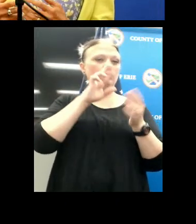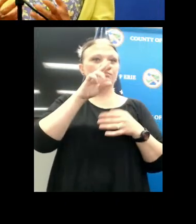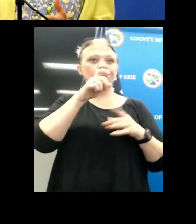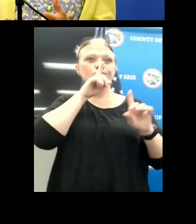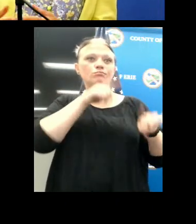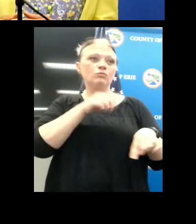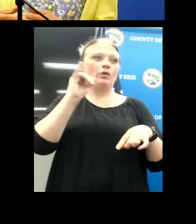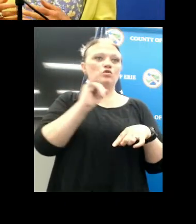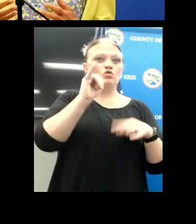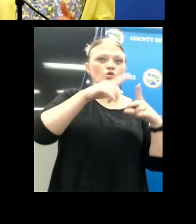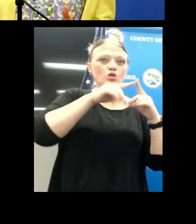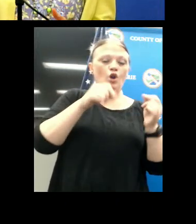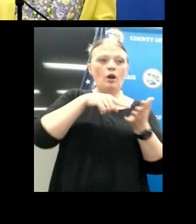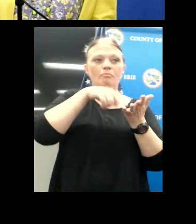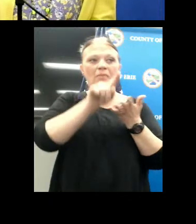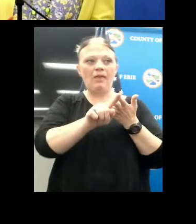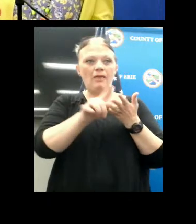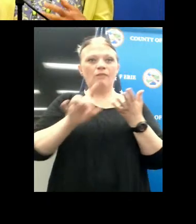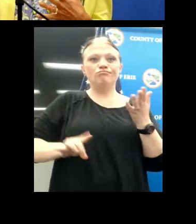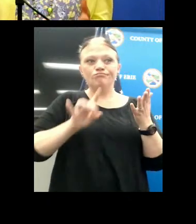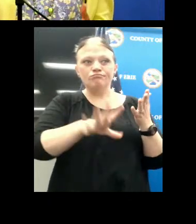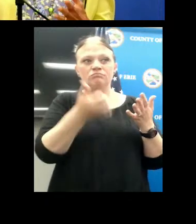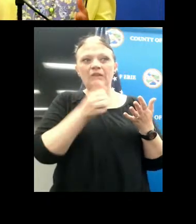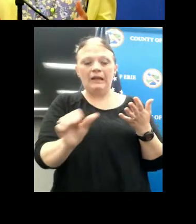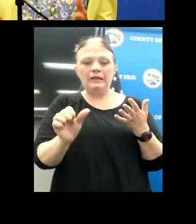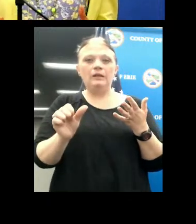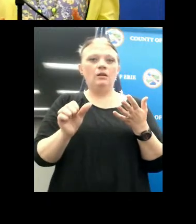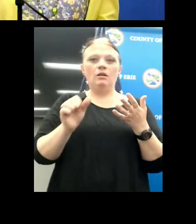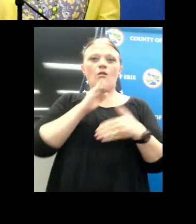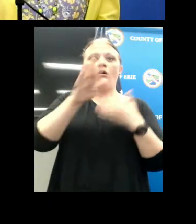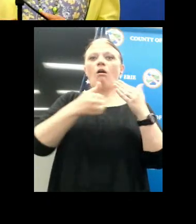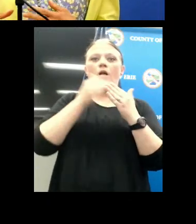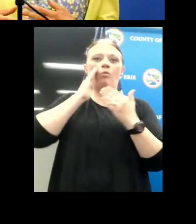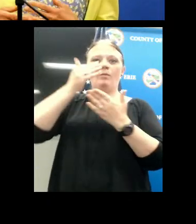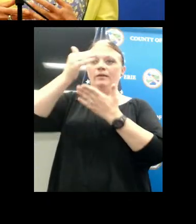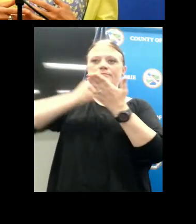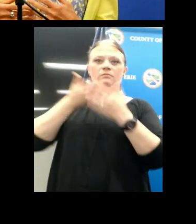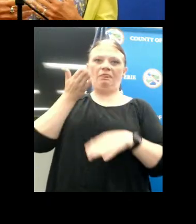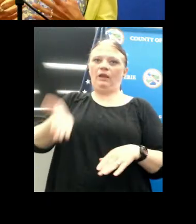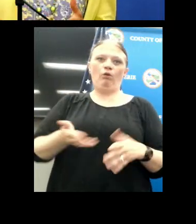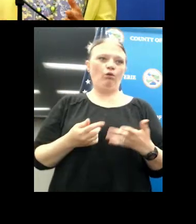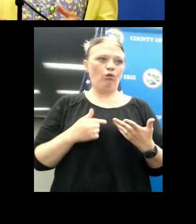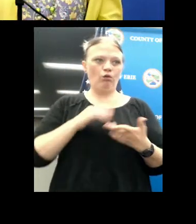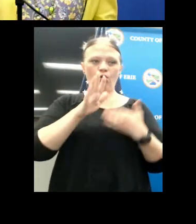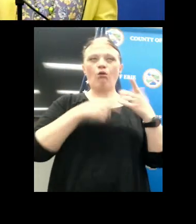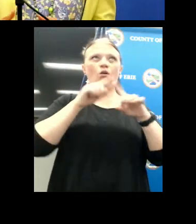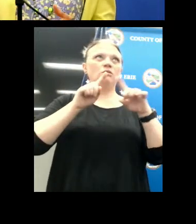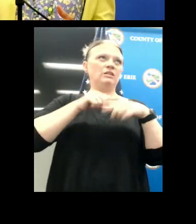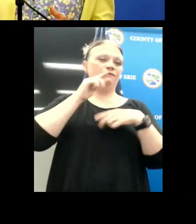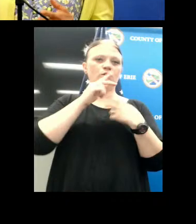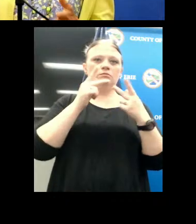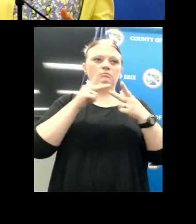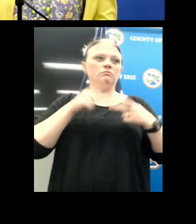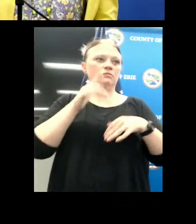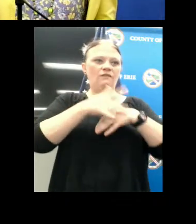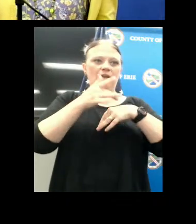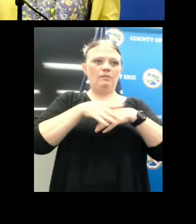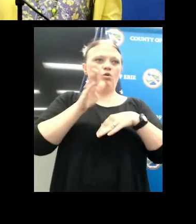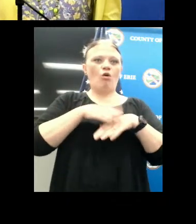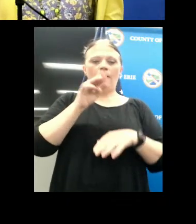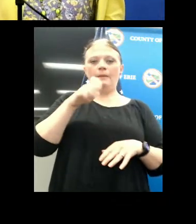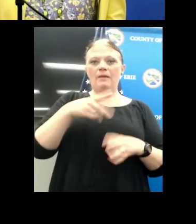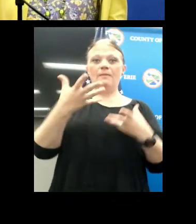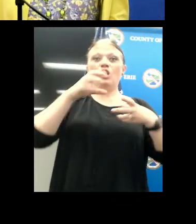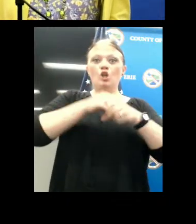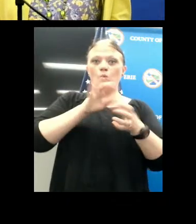if you need insurance, if you have to pay anything out of pocket, it gives you that information. So we have all different testing sites available on this